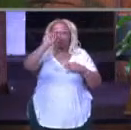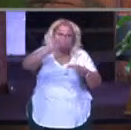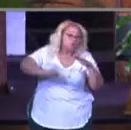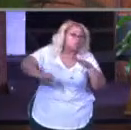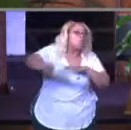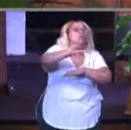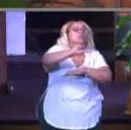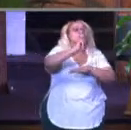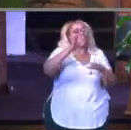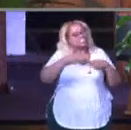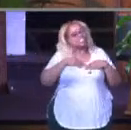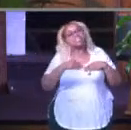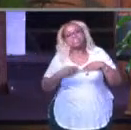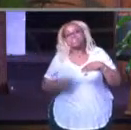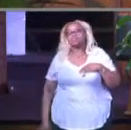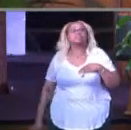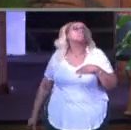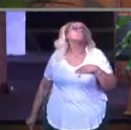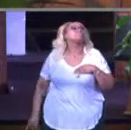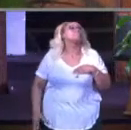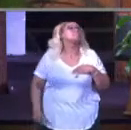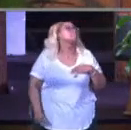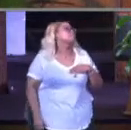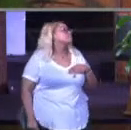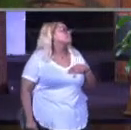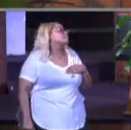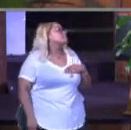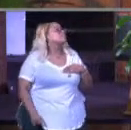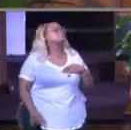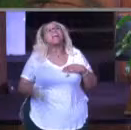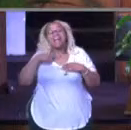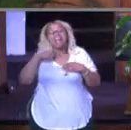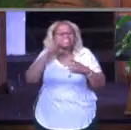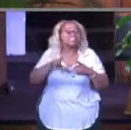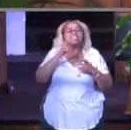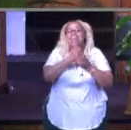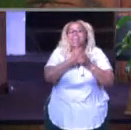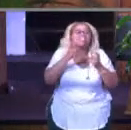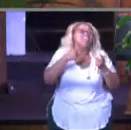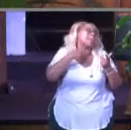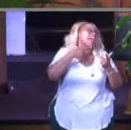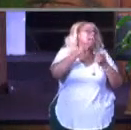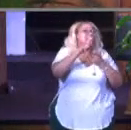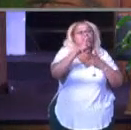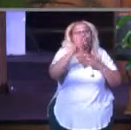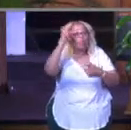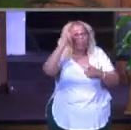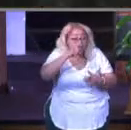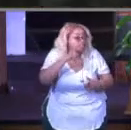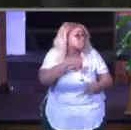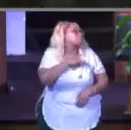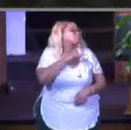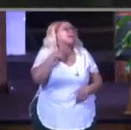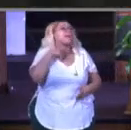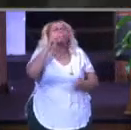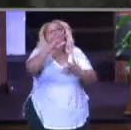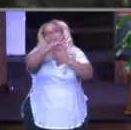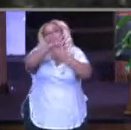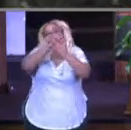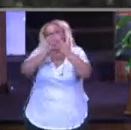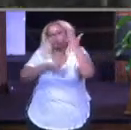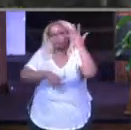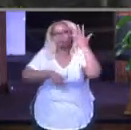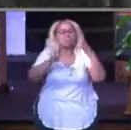your anointing. Receive. I need your discernment. Receive. I need your wisdom.